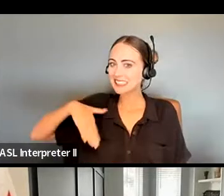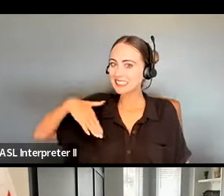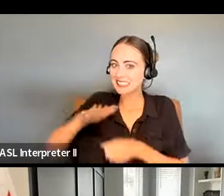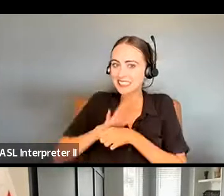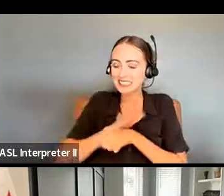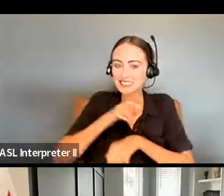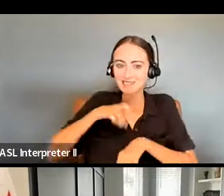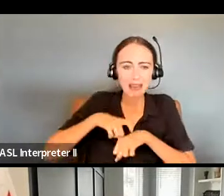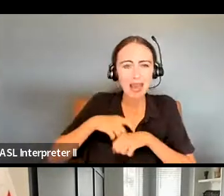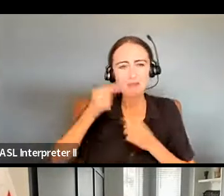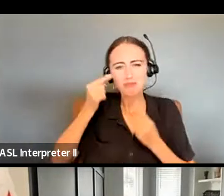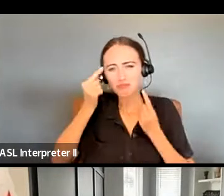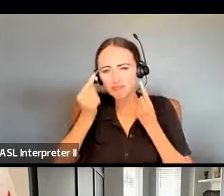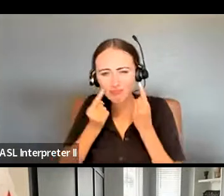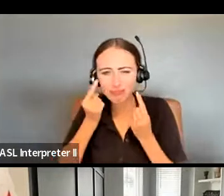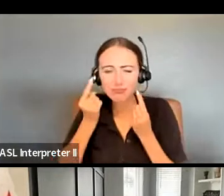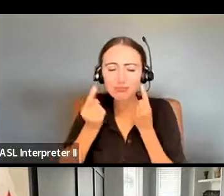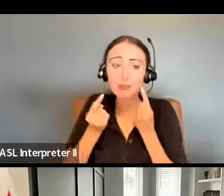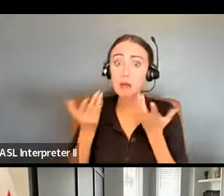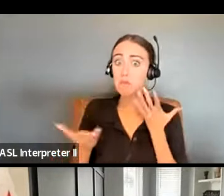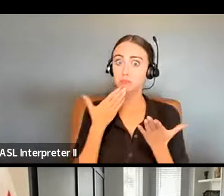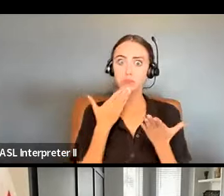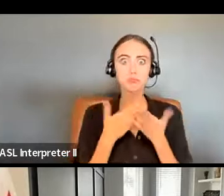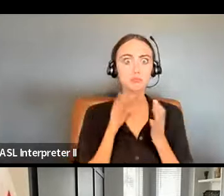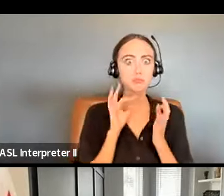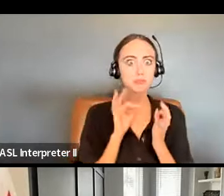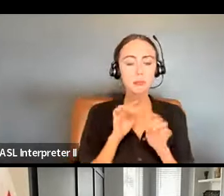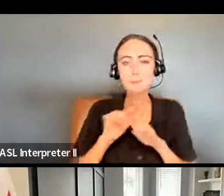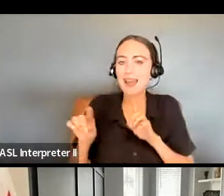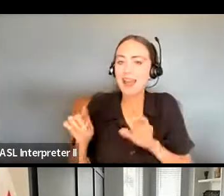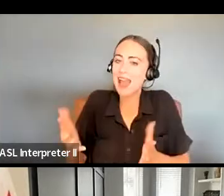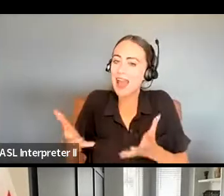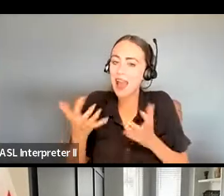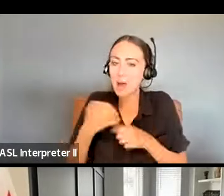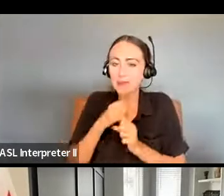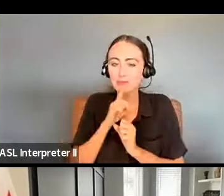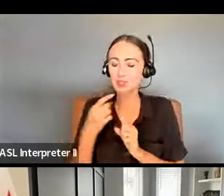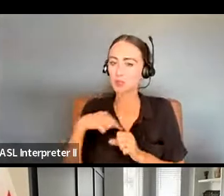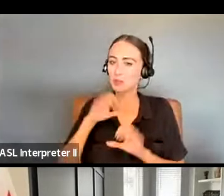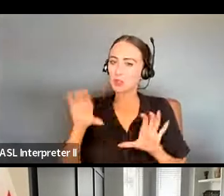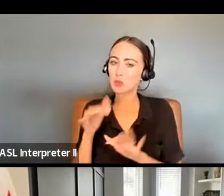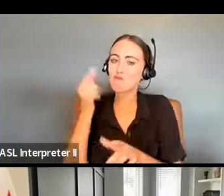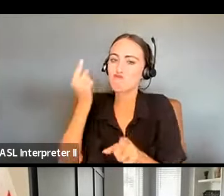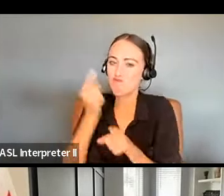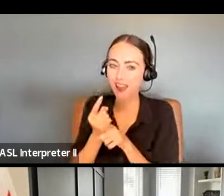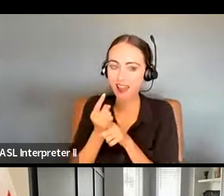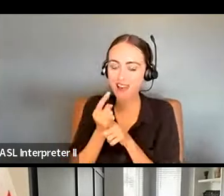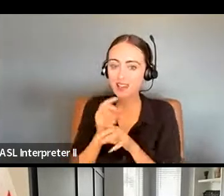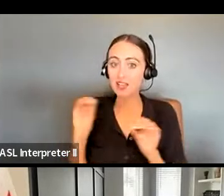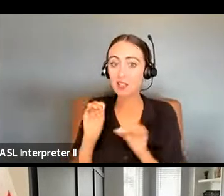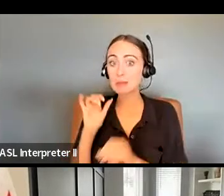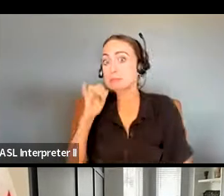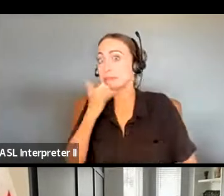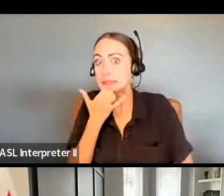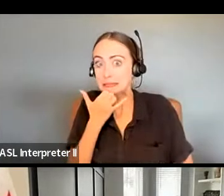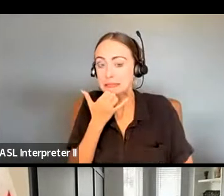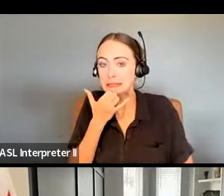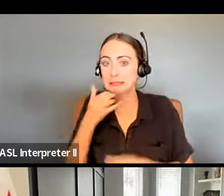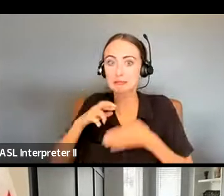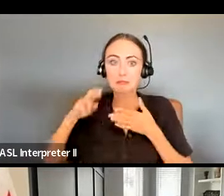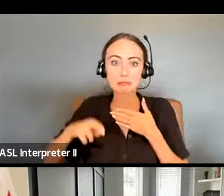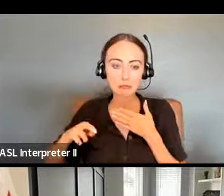to consider them. And while they may have merit, I want to make sure we get this right. We don't have any unintended